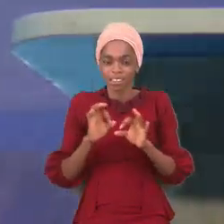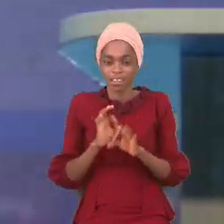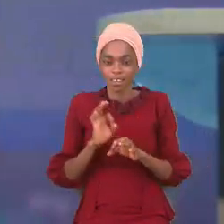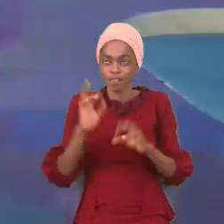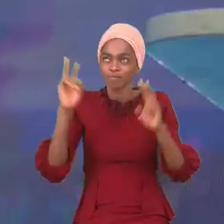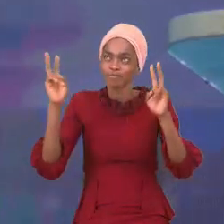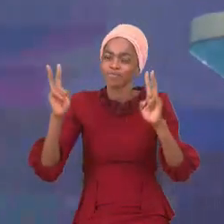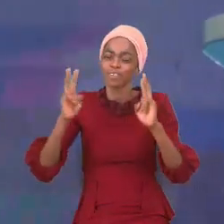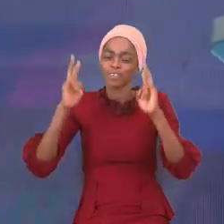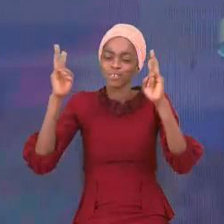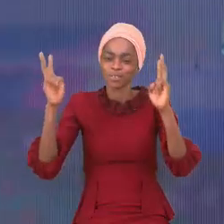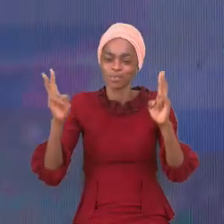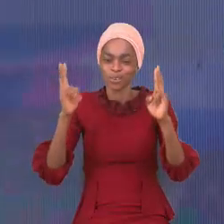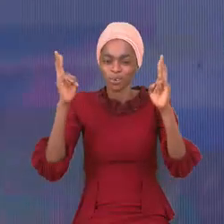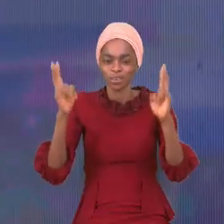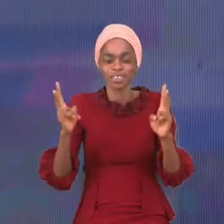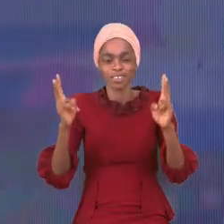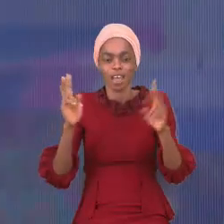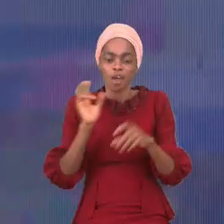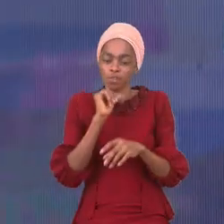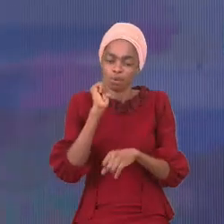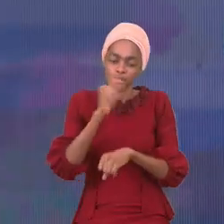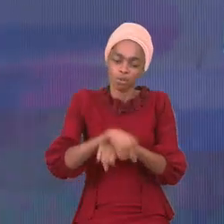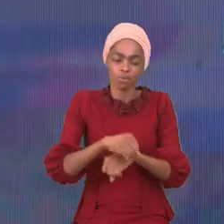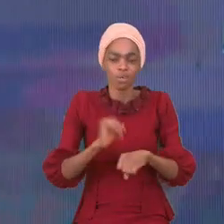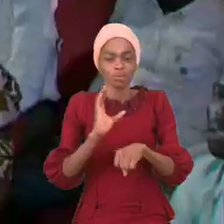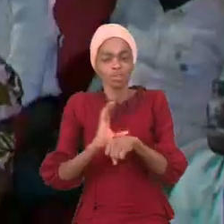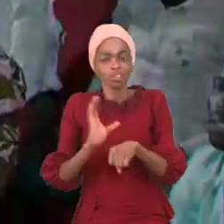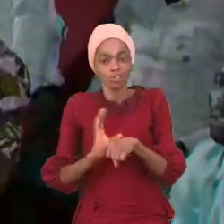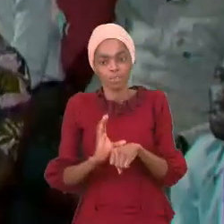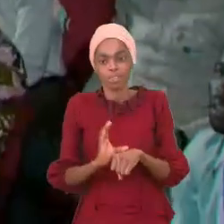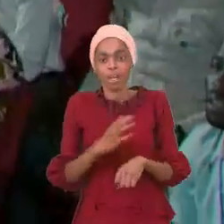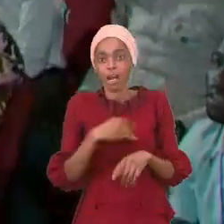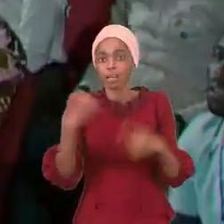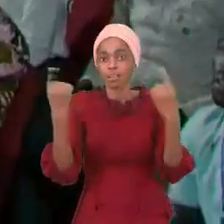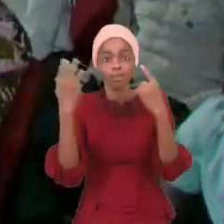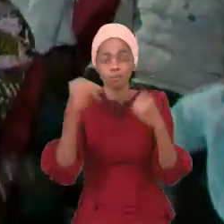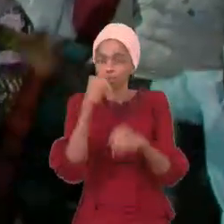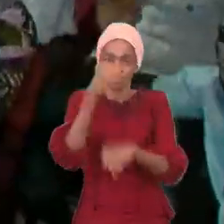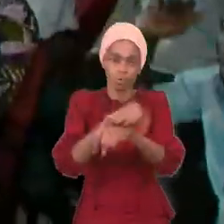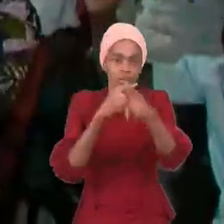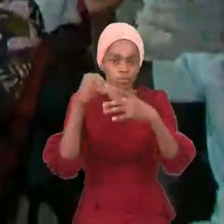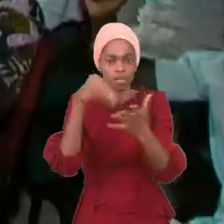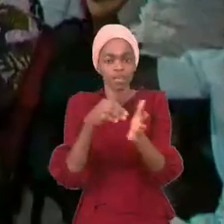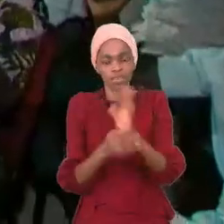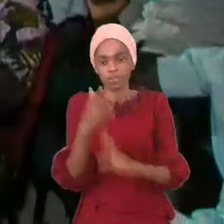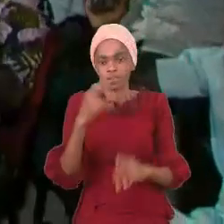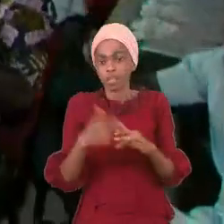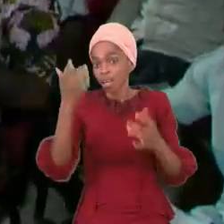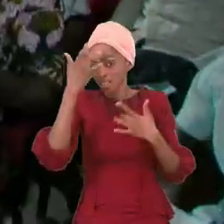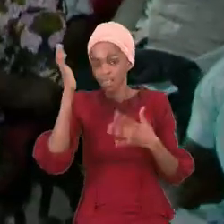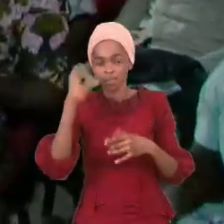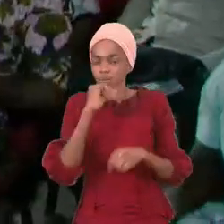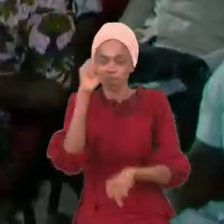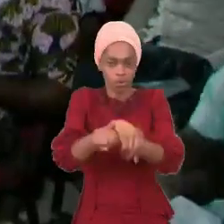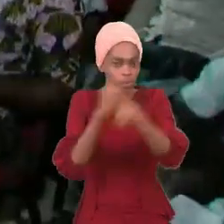victorious, unconquerable church, and sin will not conquer you anymore. Amen. Sickness will not